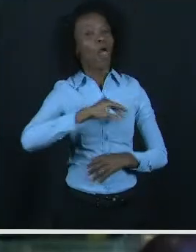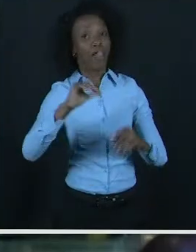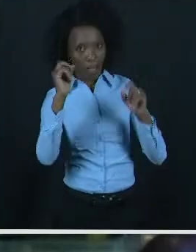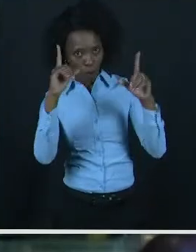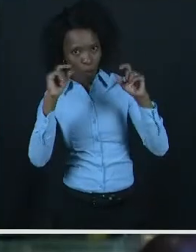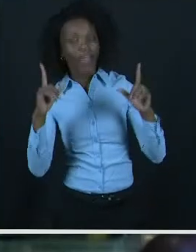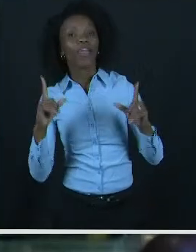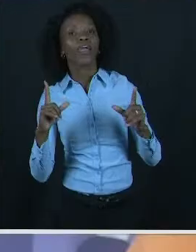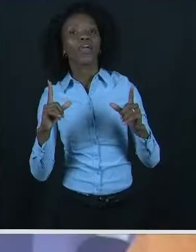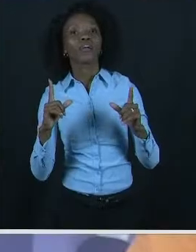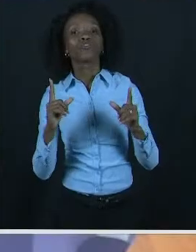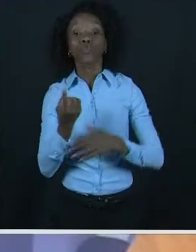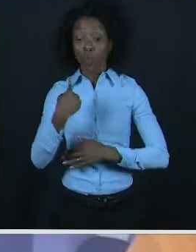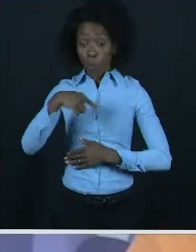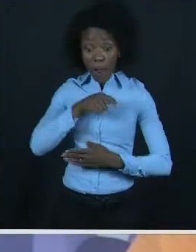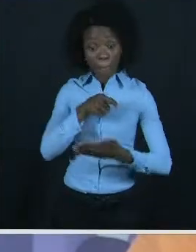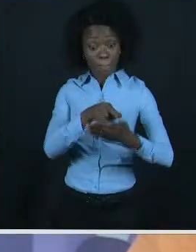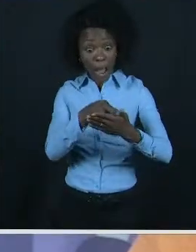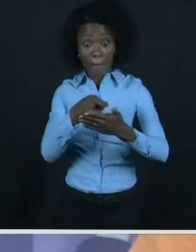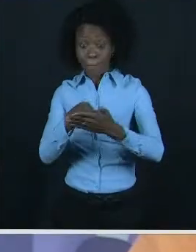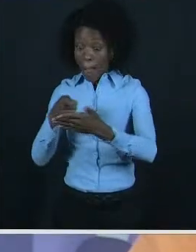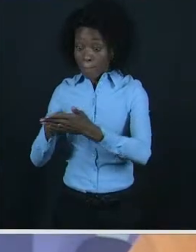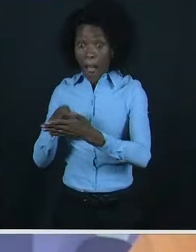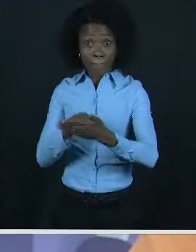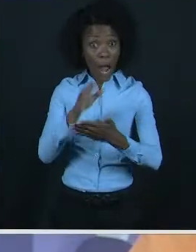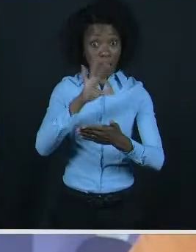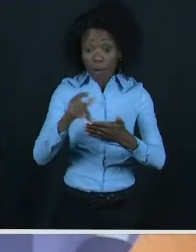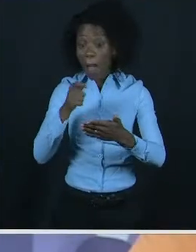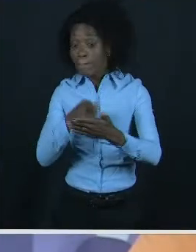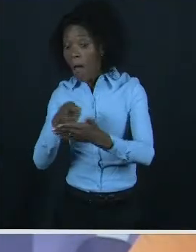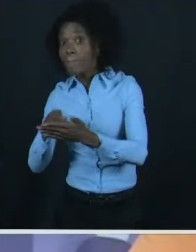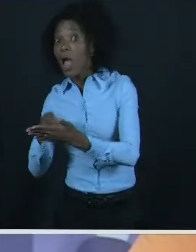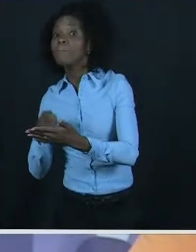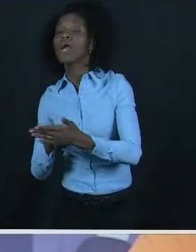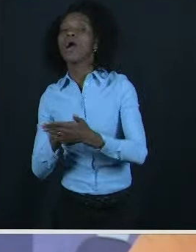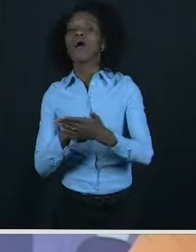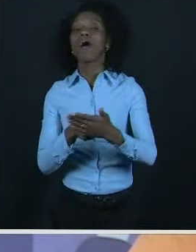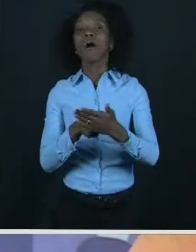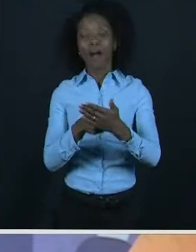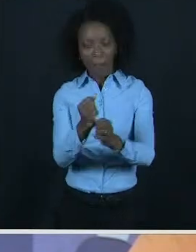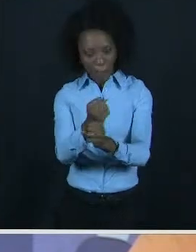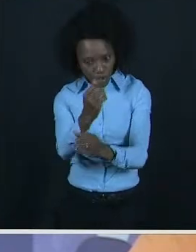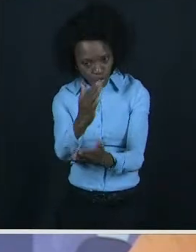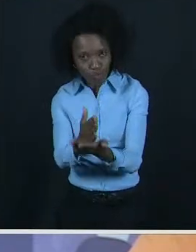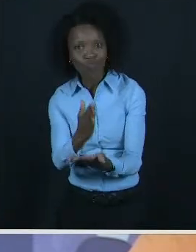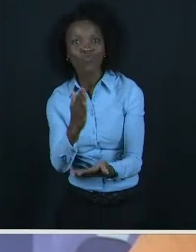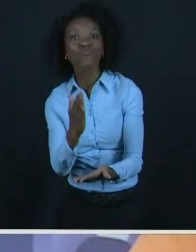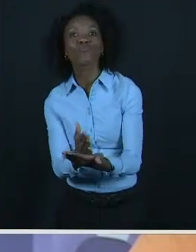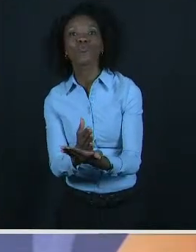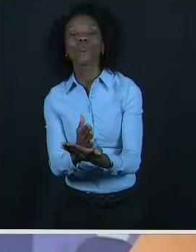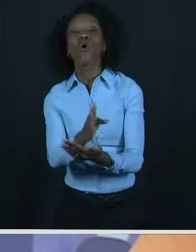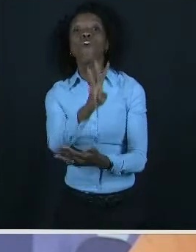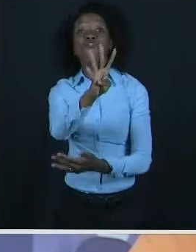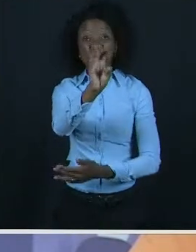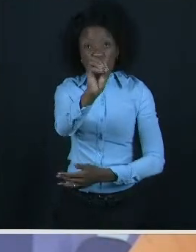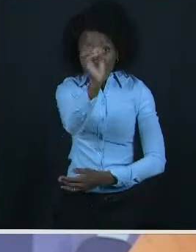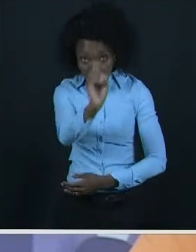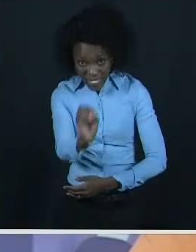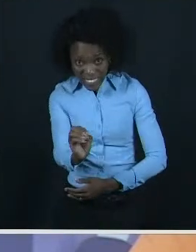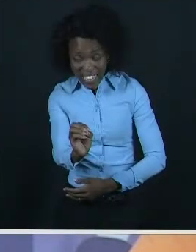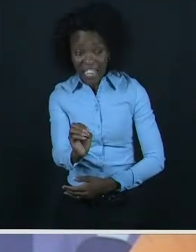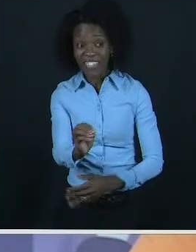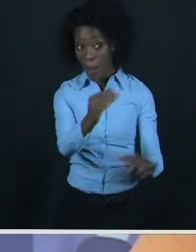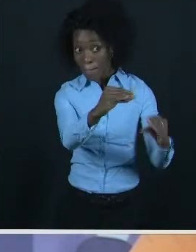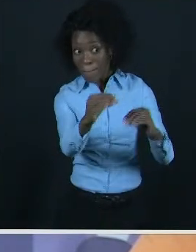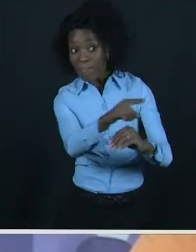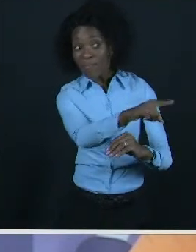we procure, we need to be making sure that 40%